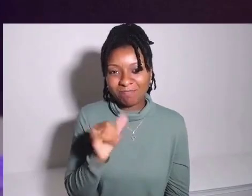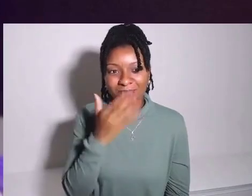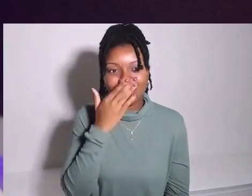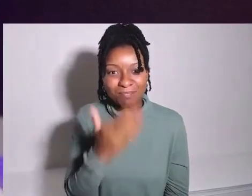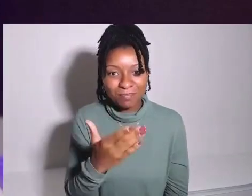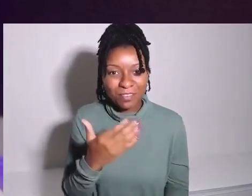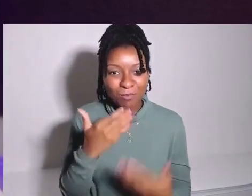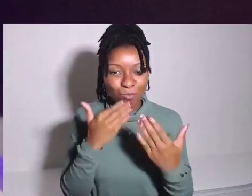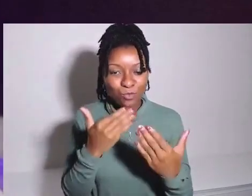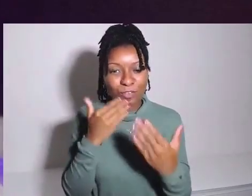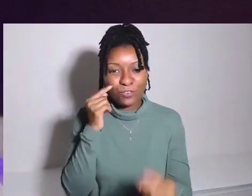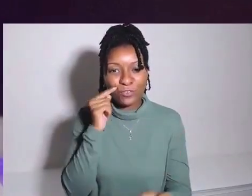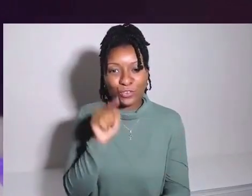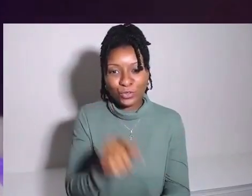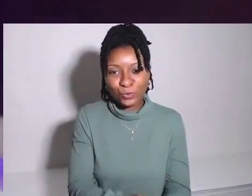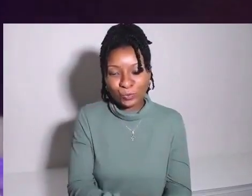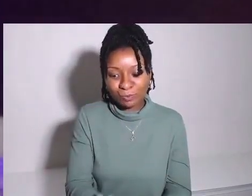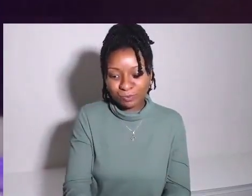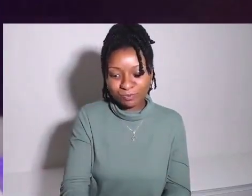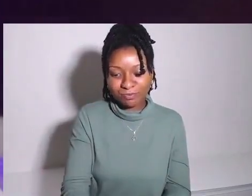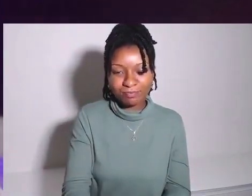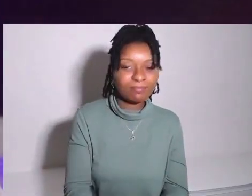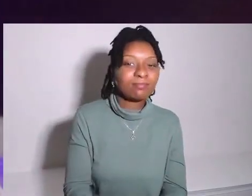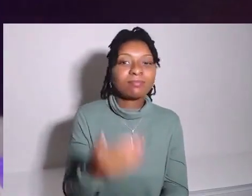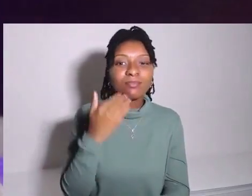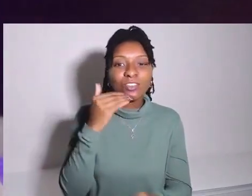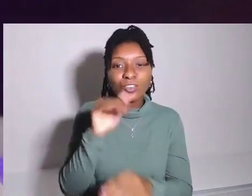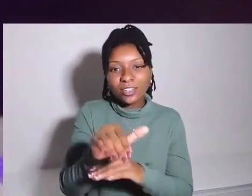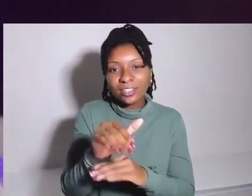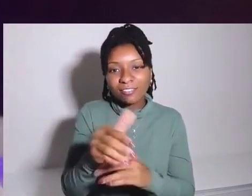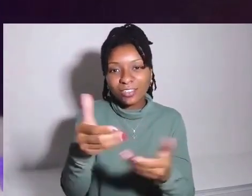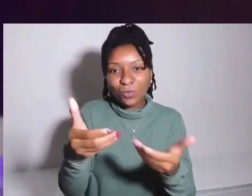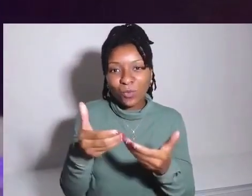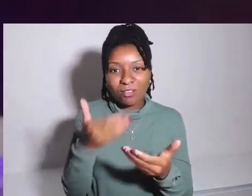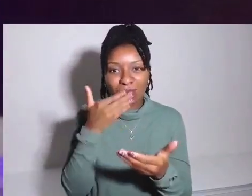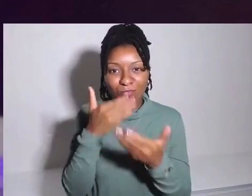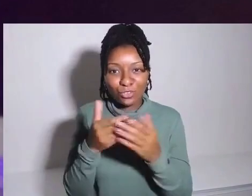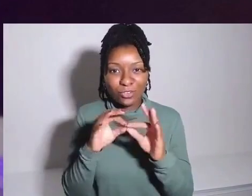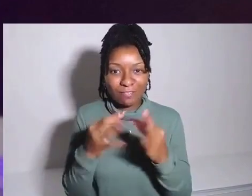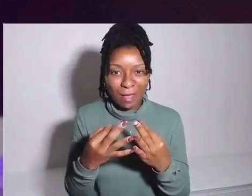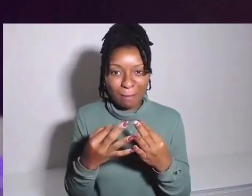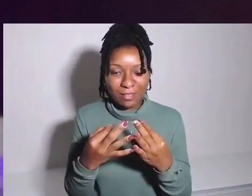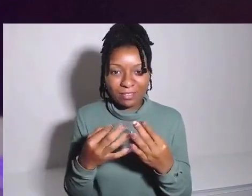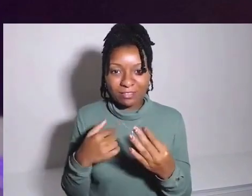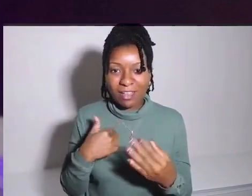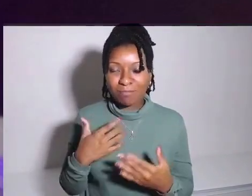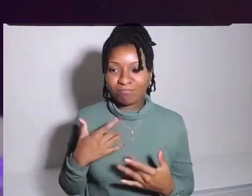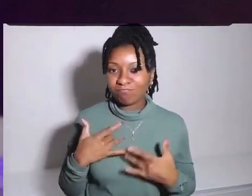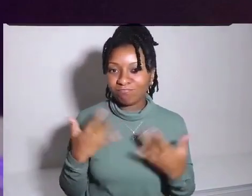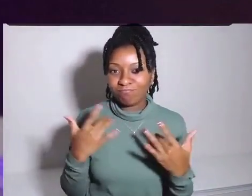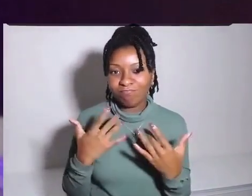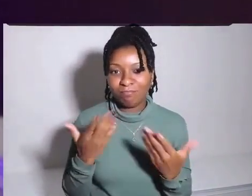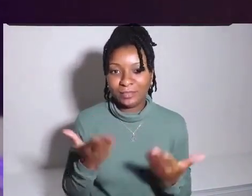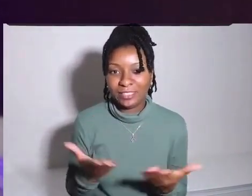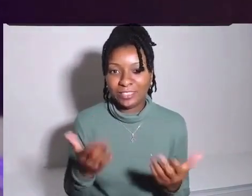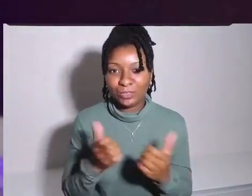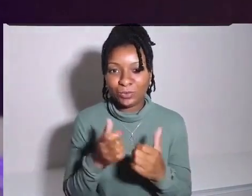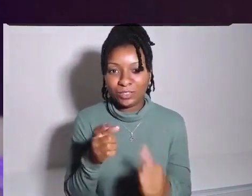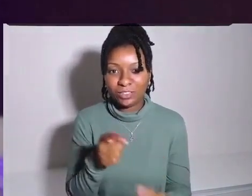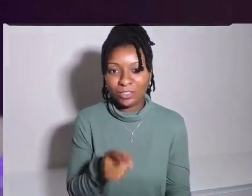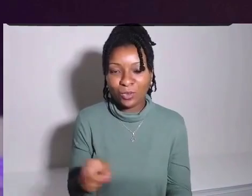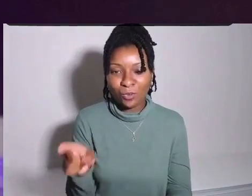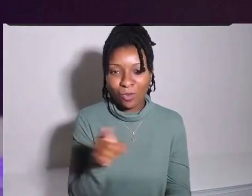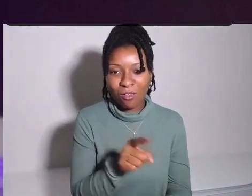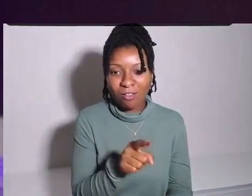you. Good evening. Welcome, good family. I'm happy to be in this space with you. I'm honored,